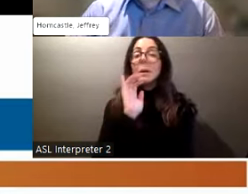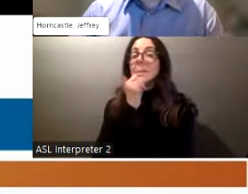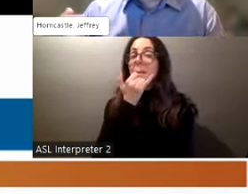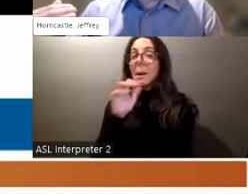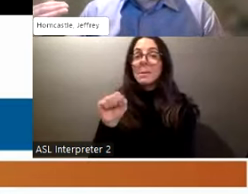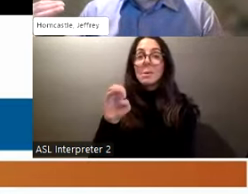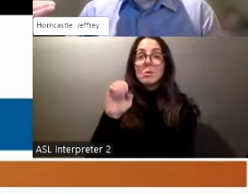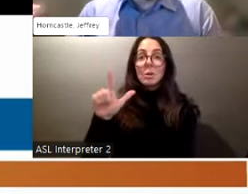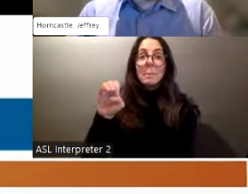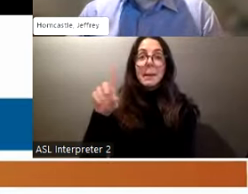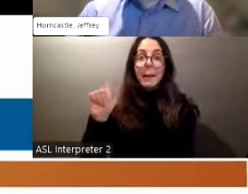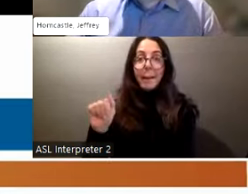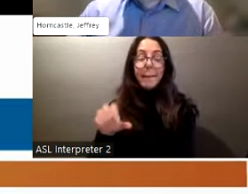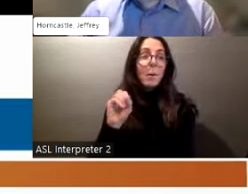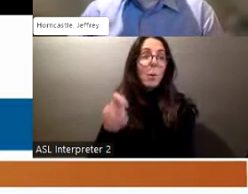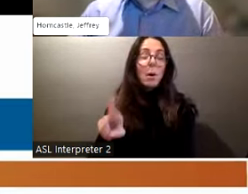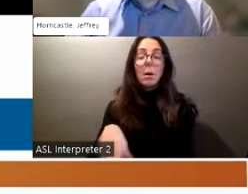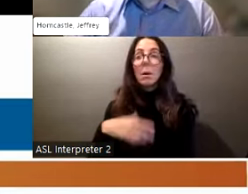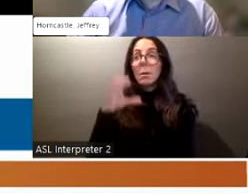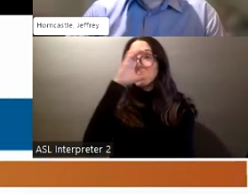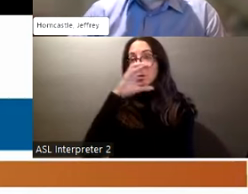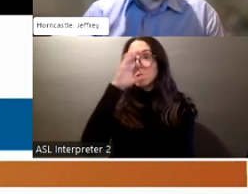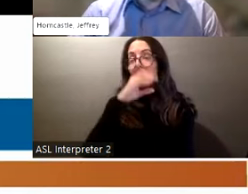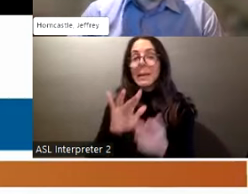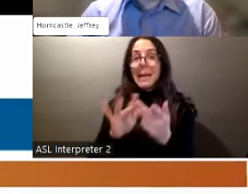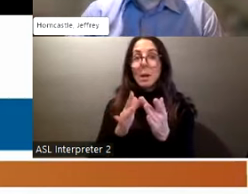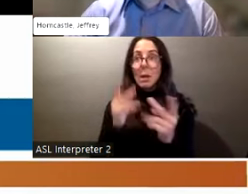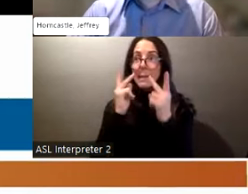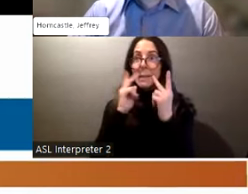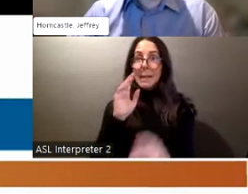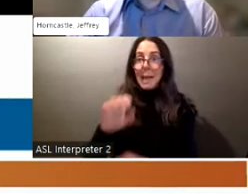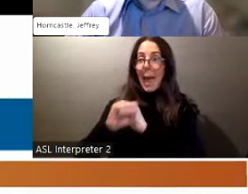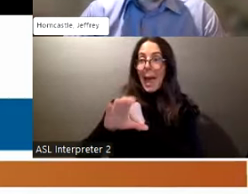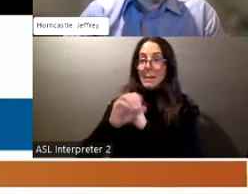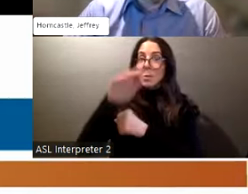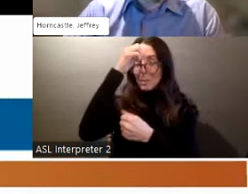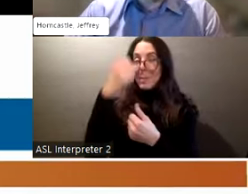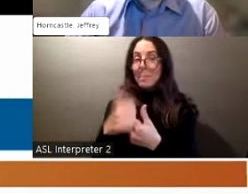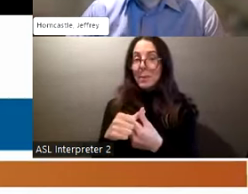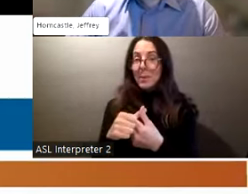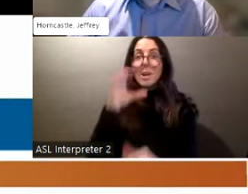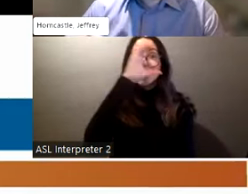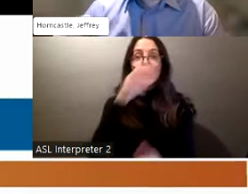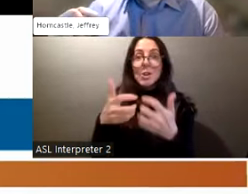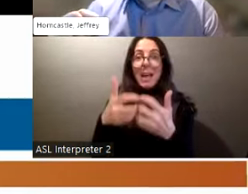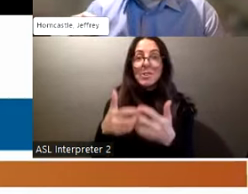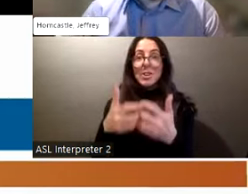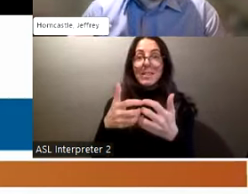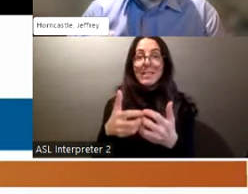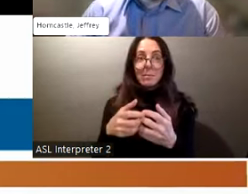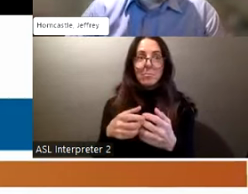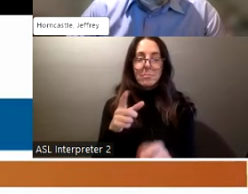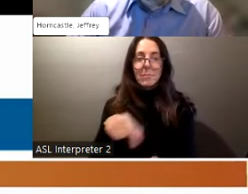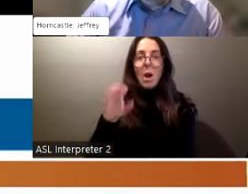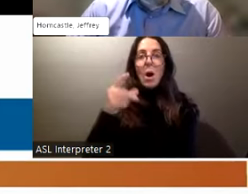media or you're doing a search on the internet, just being aware that search engine optimization is out there.